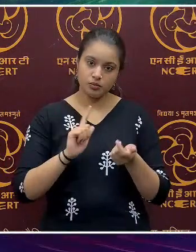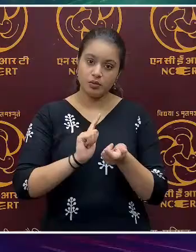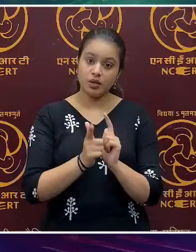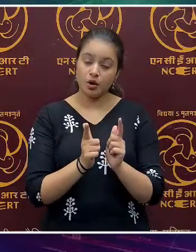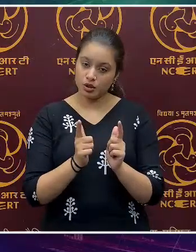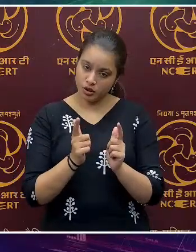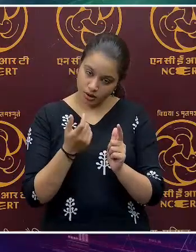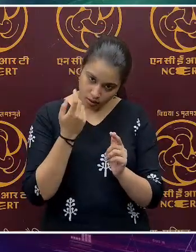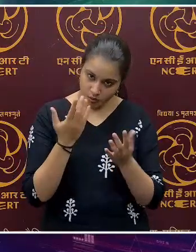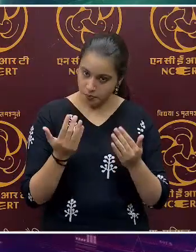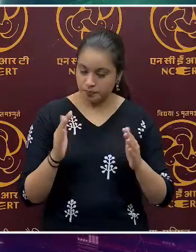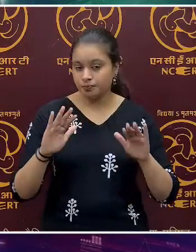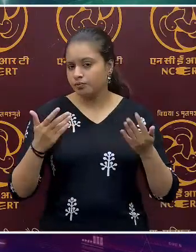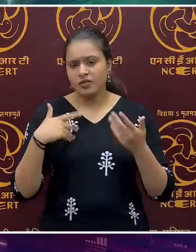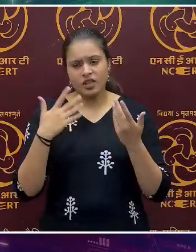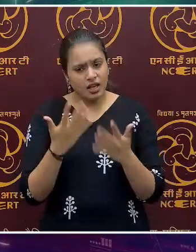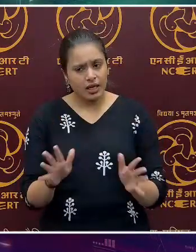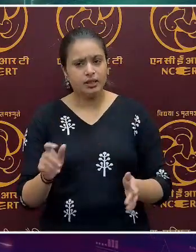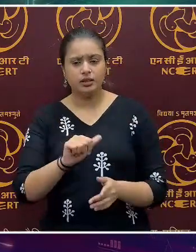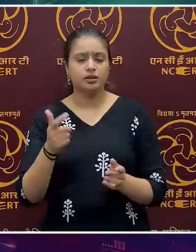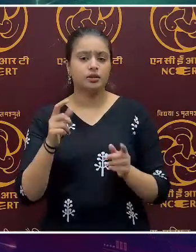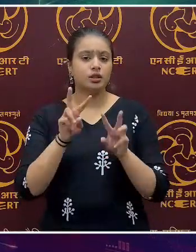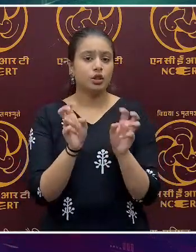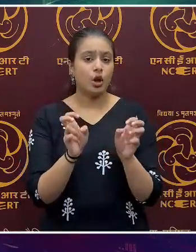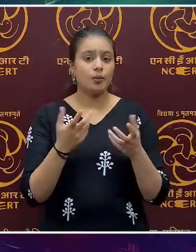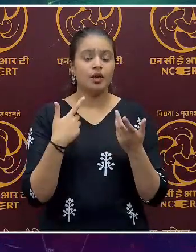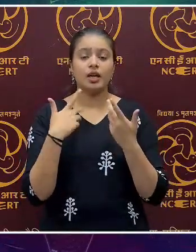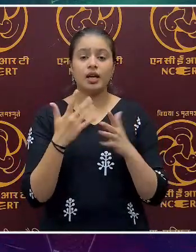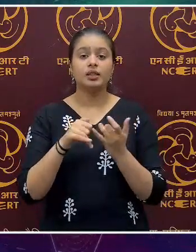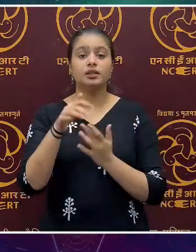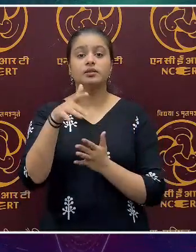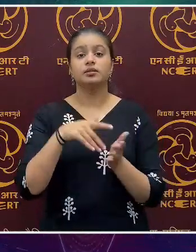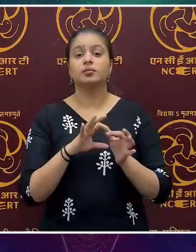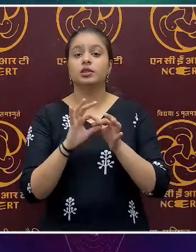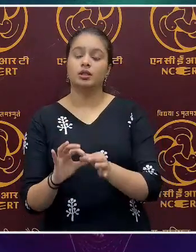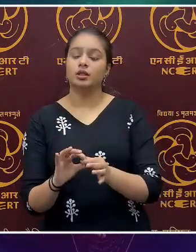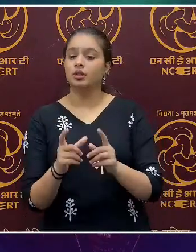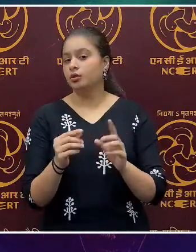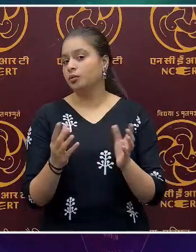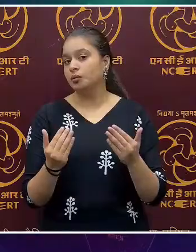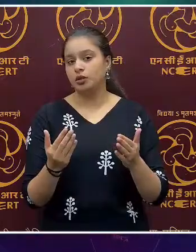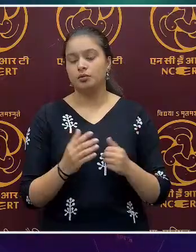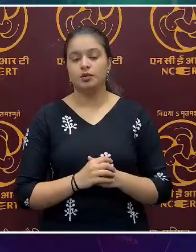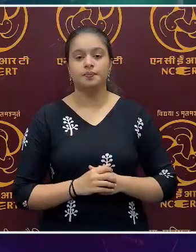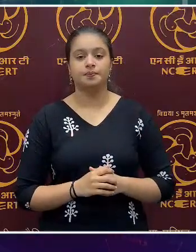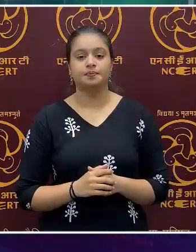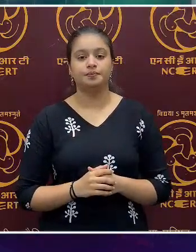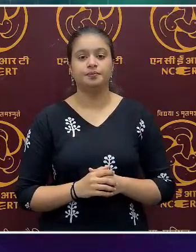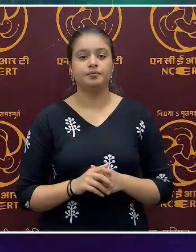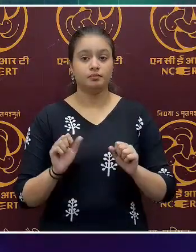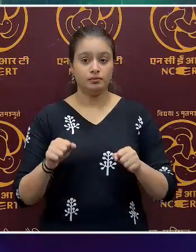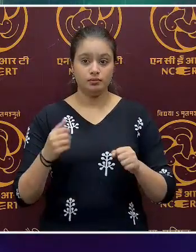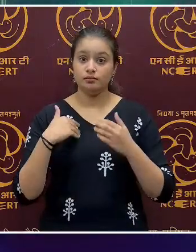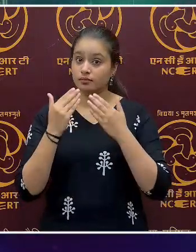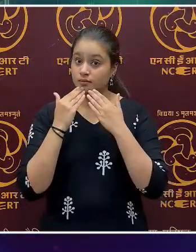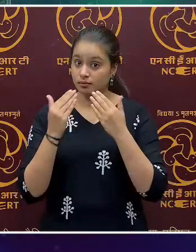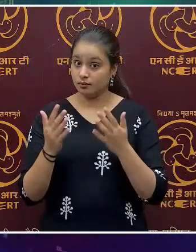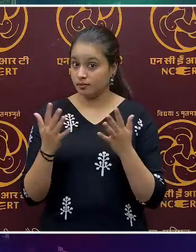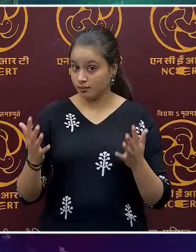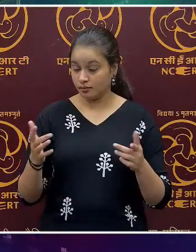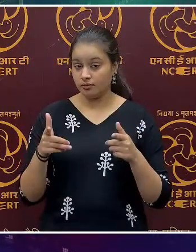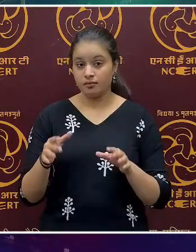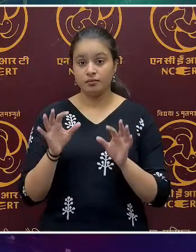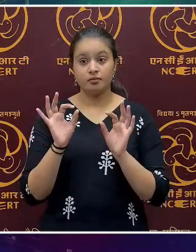sort or for the any other topic related to any of the subject. Yeah. Thank you so very much for this